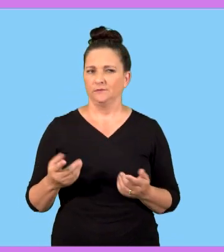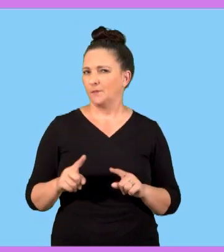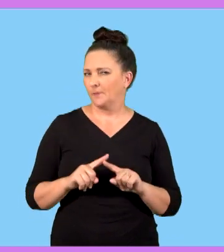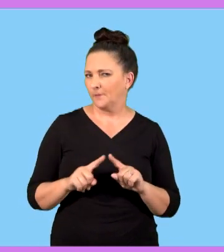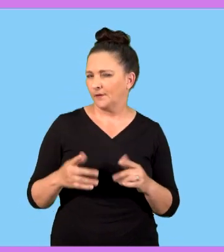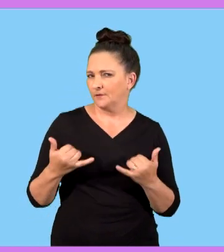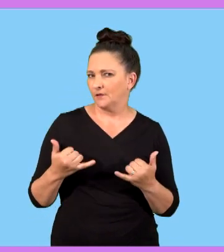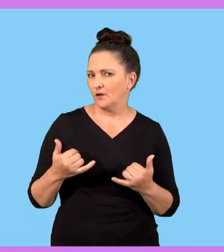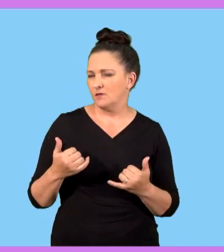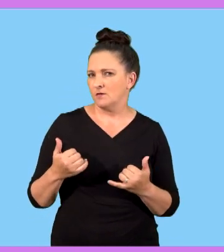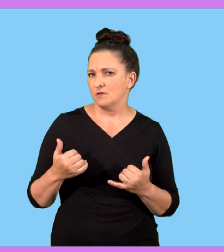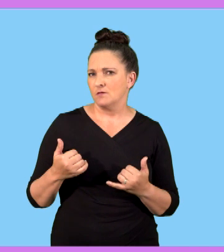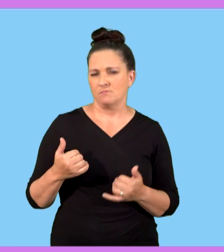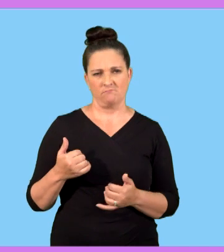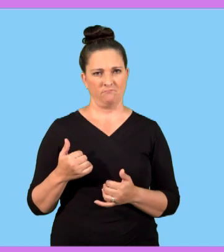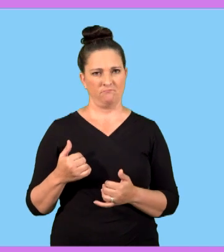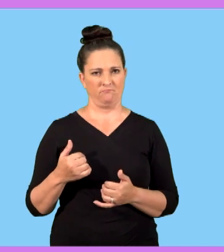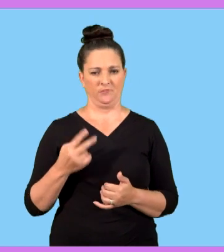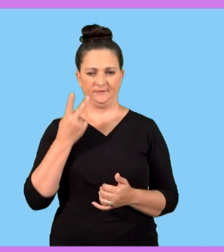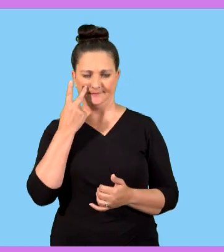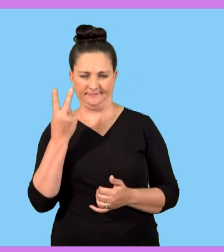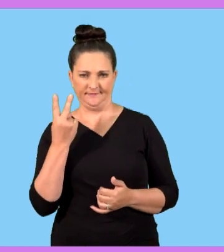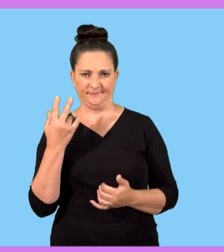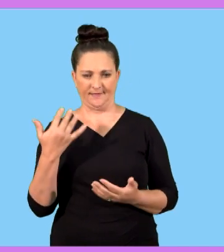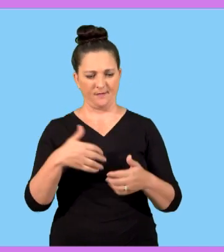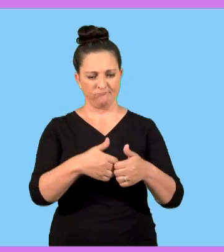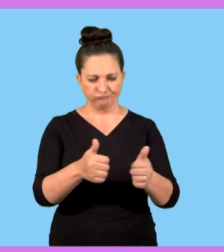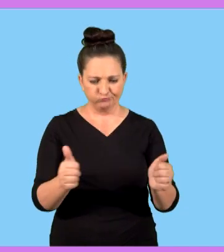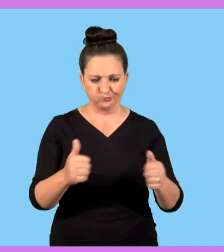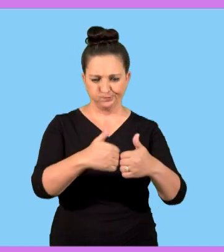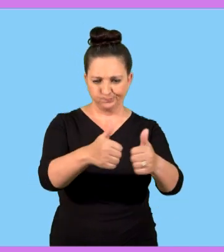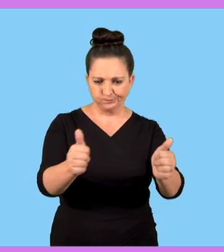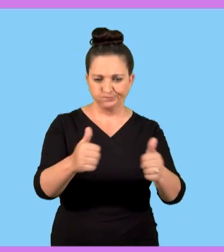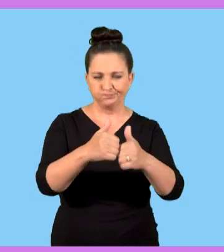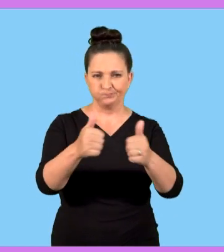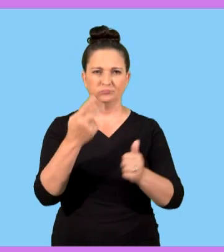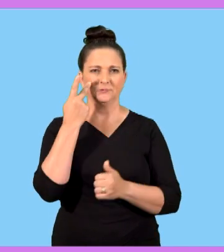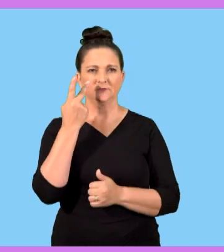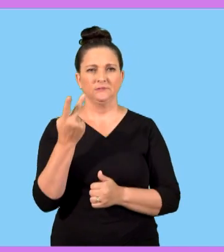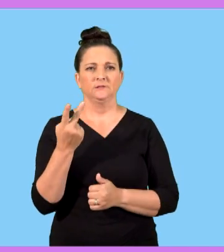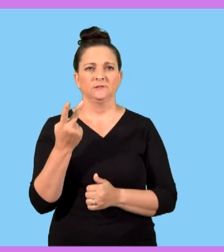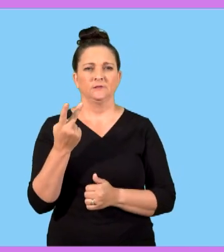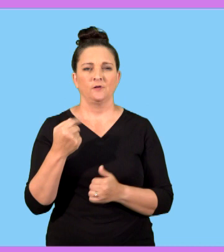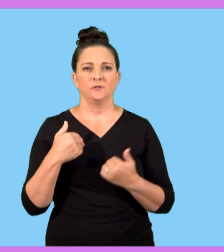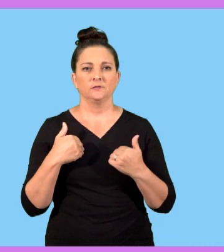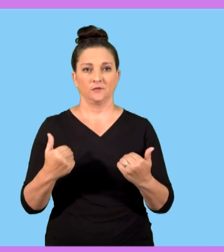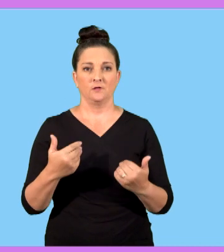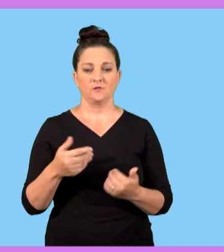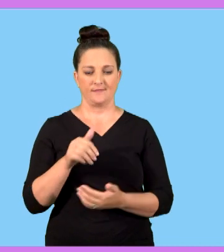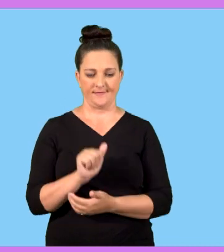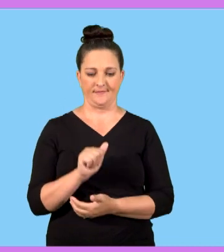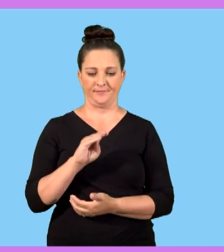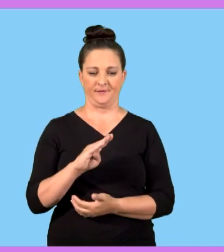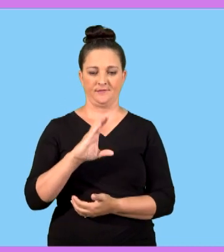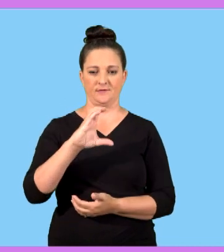first of all, if I look how the seating plan is arranged, right, we'll see here we start with A,